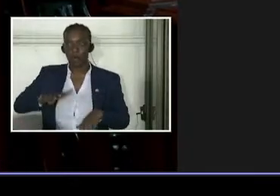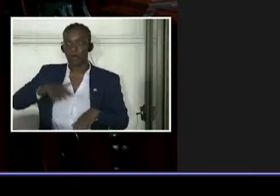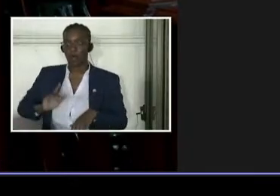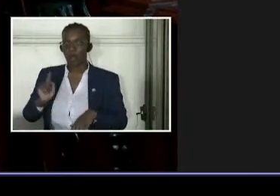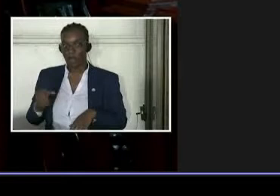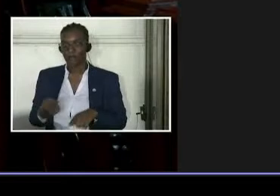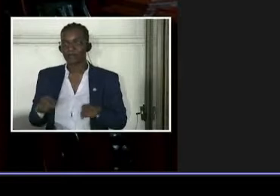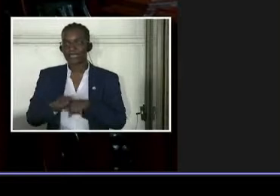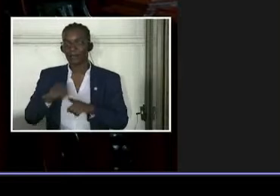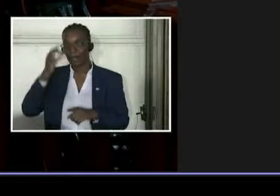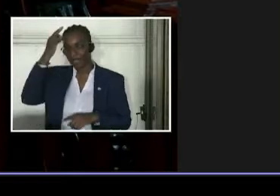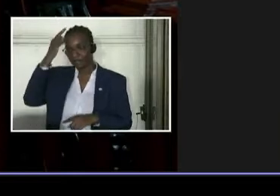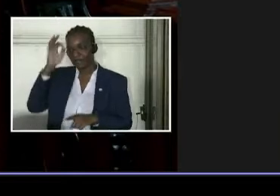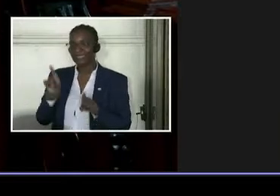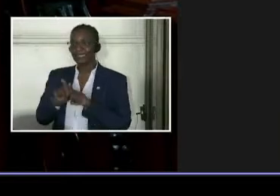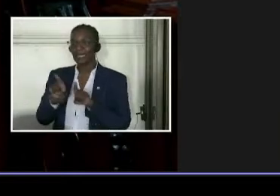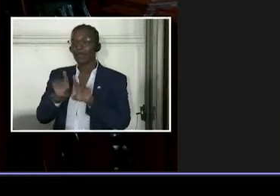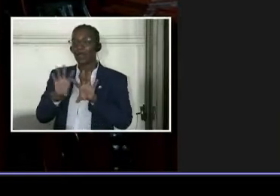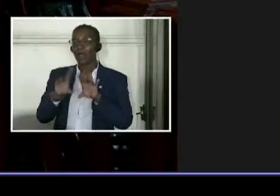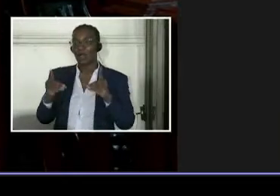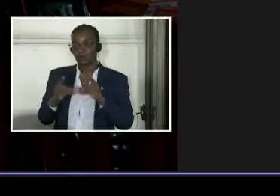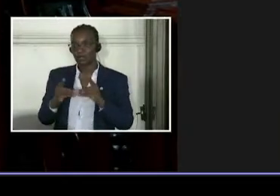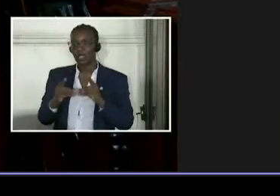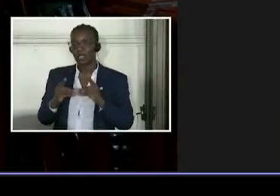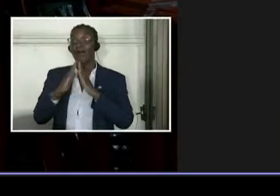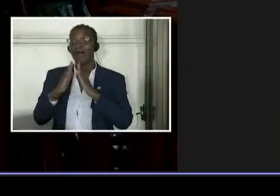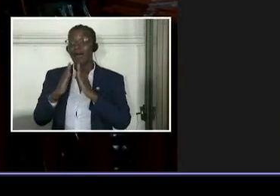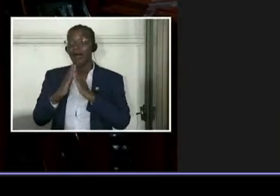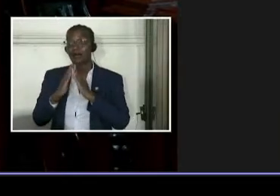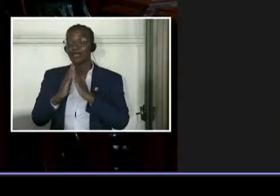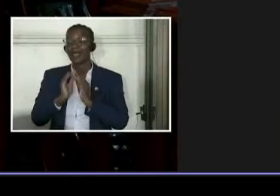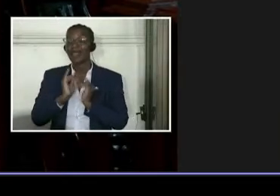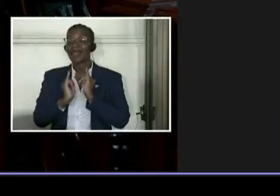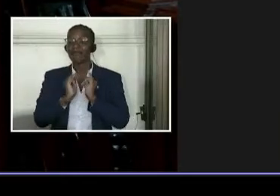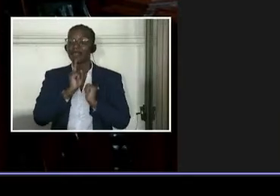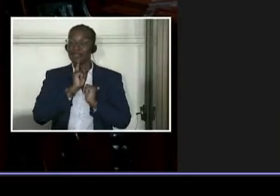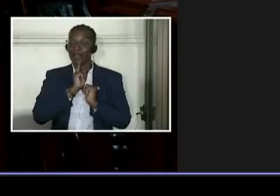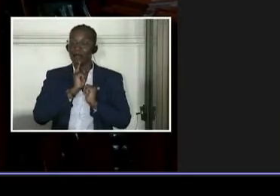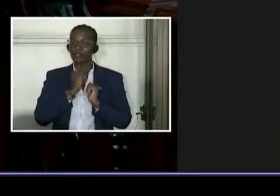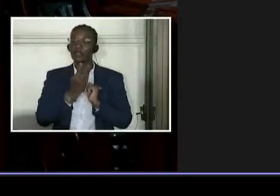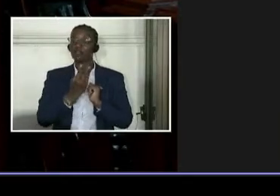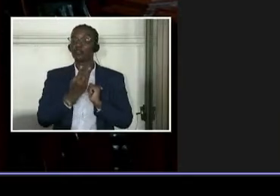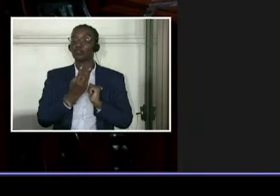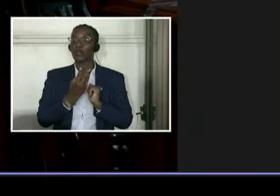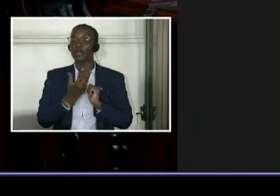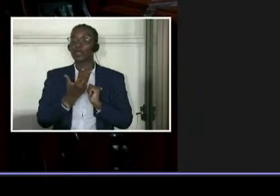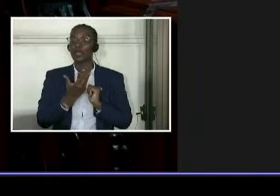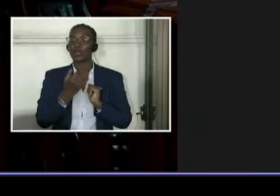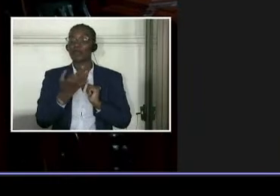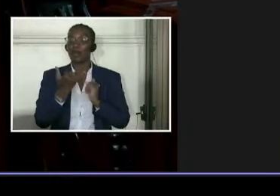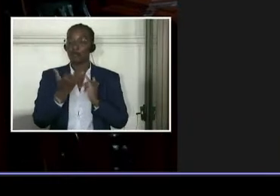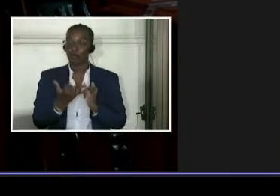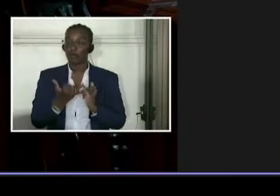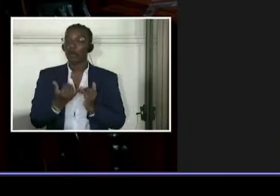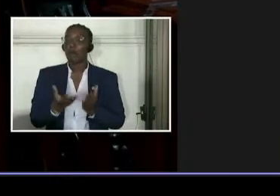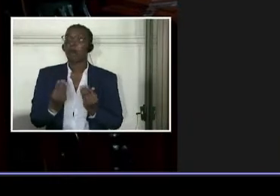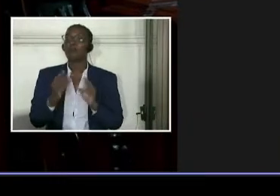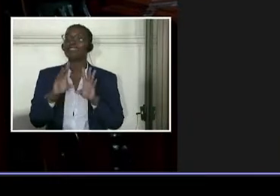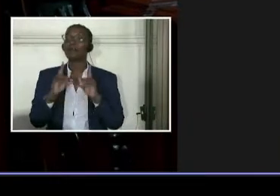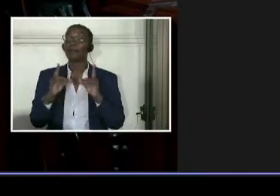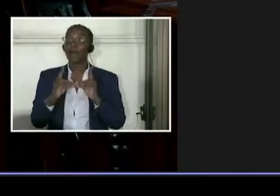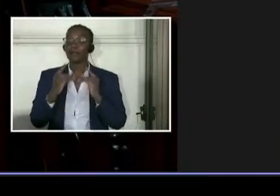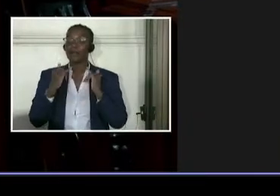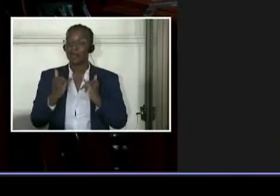in government. On housing consumer education, a total of 11,926 houses beneficiaries were reached through the